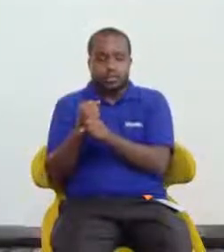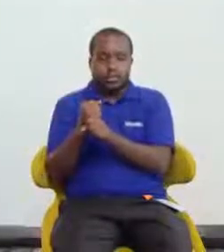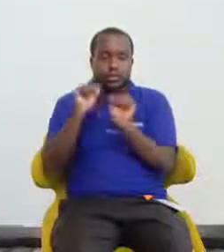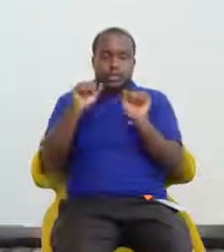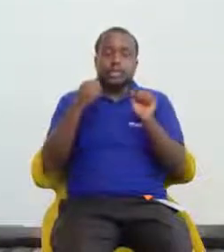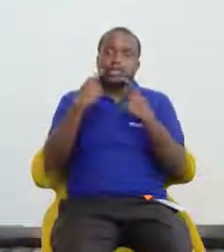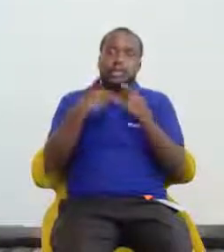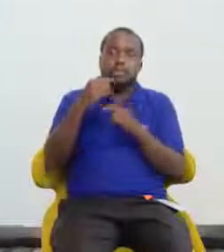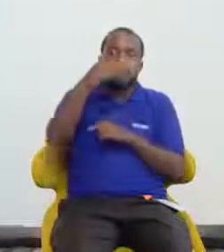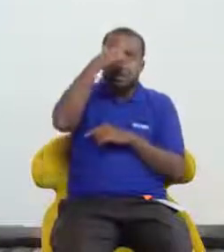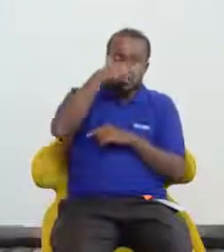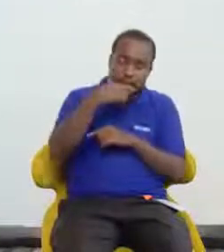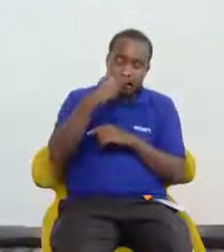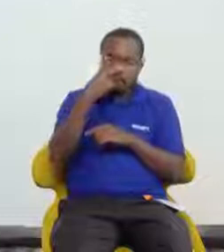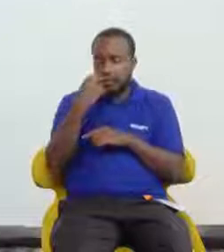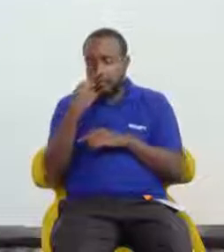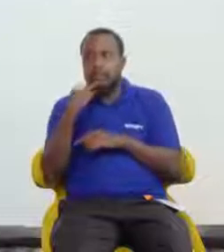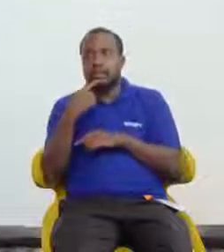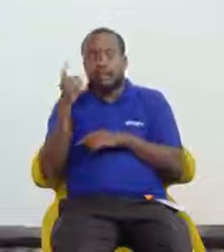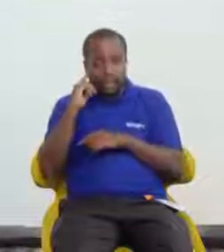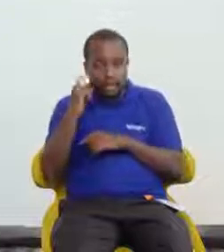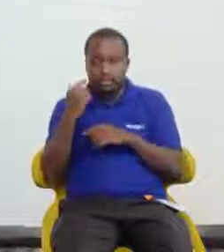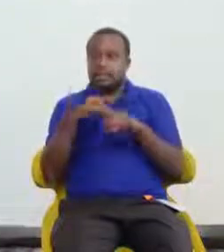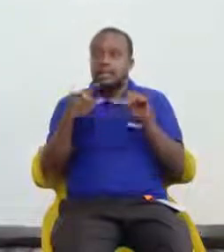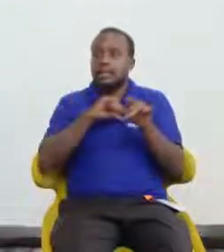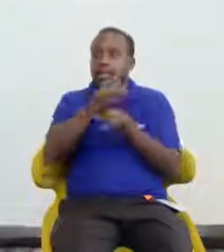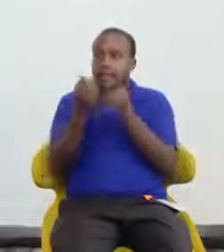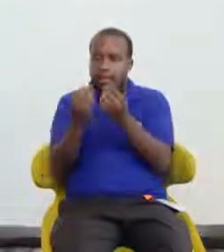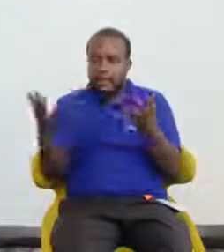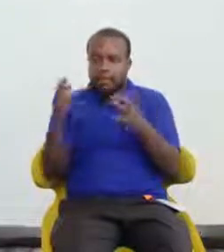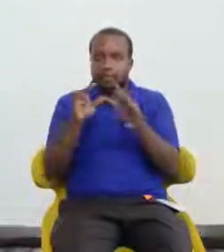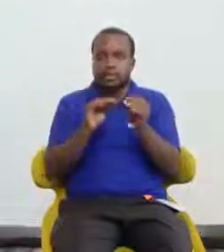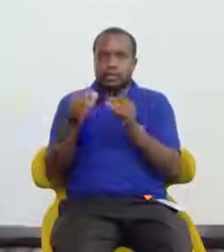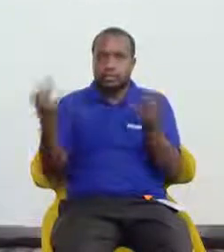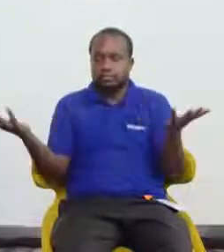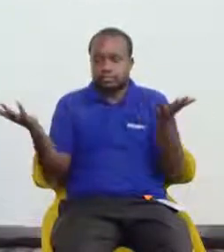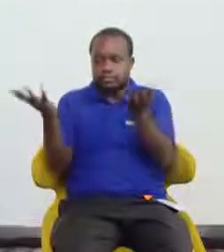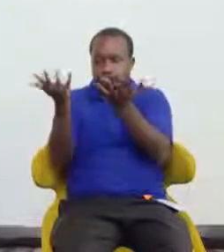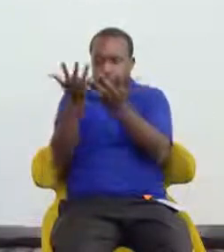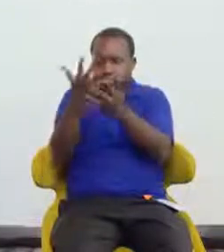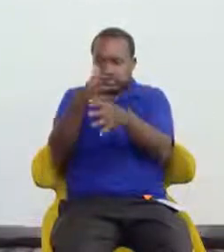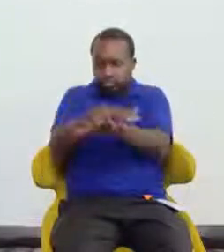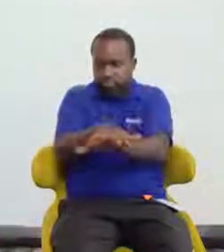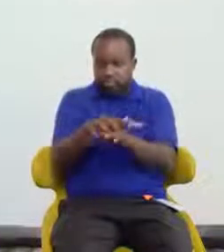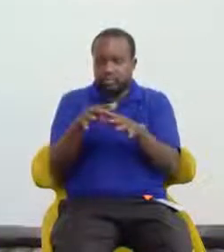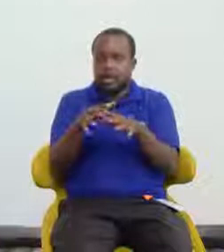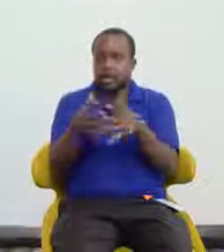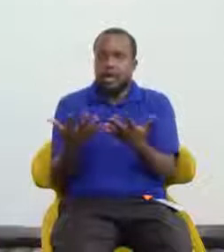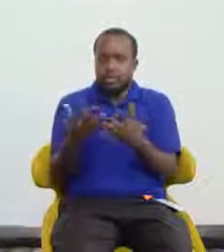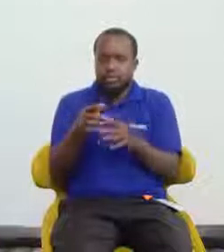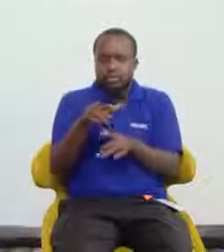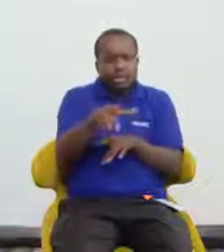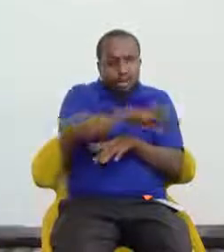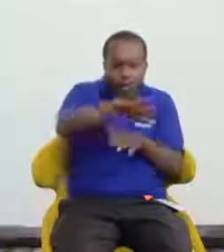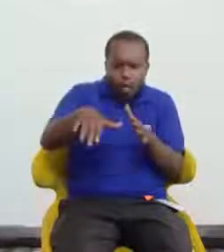the physically challenged, but then we have the multiple. How do we bring all that together on the same table and say, okay, what can these people do,